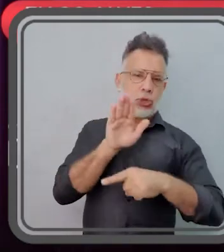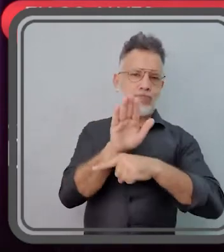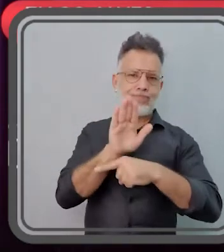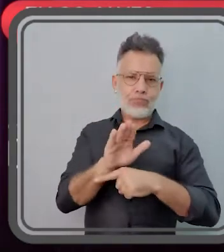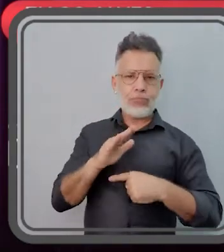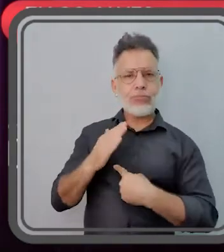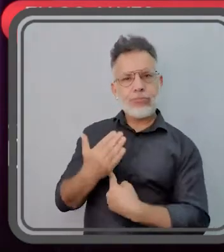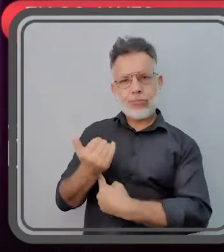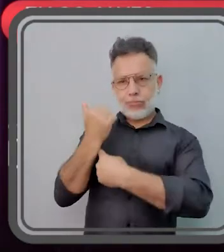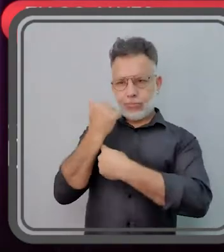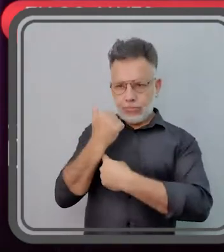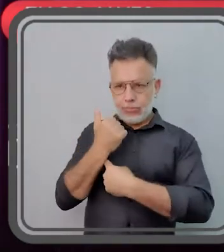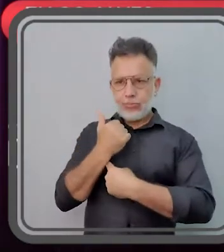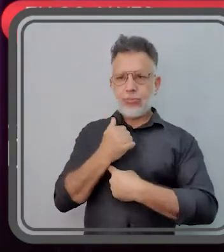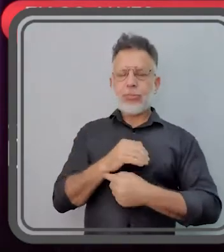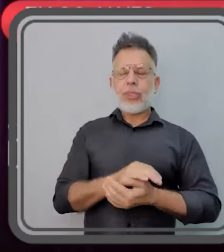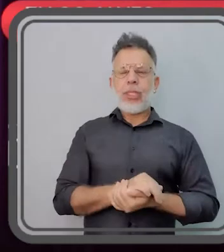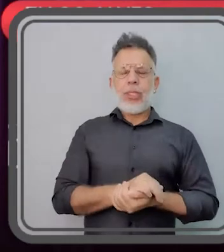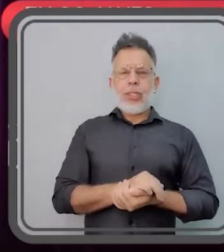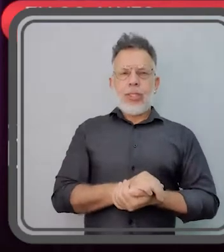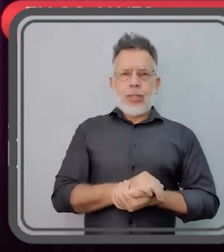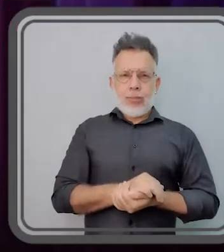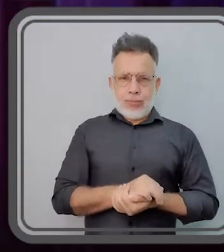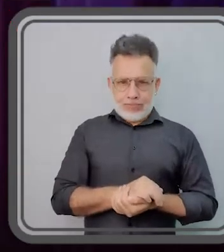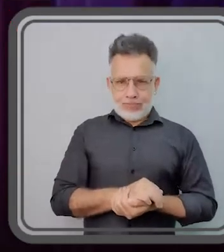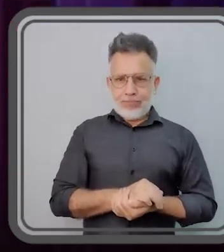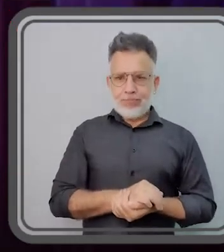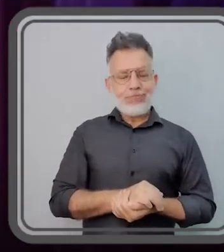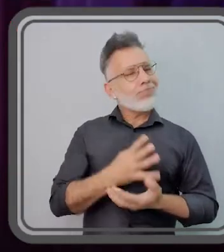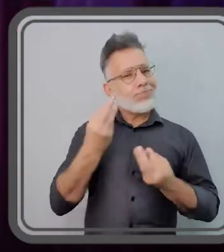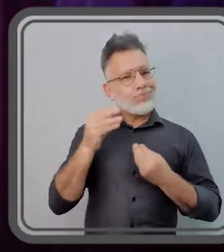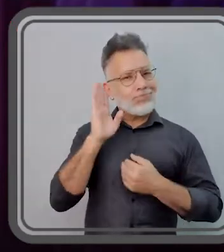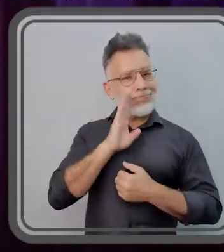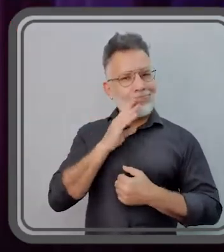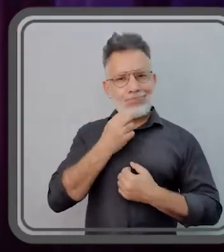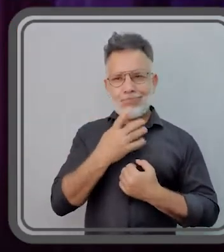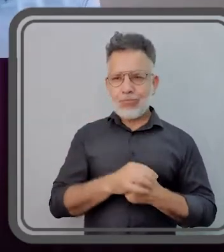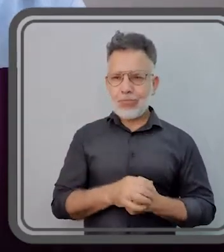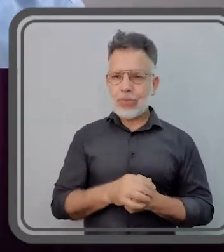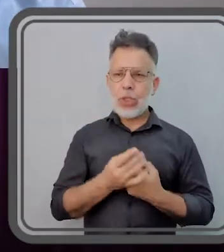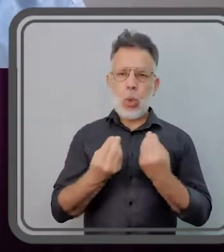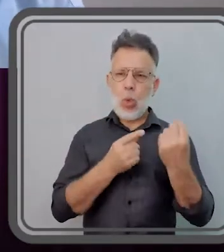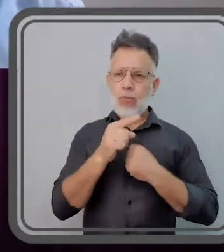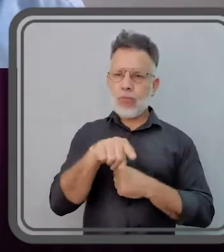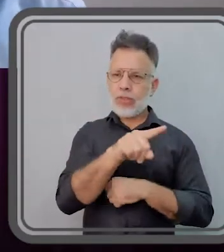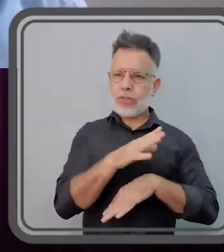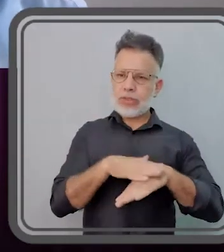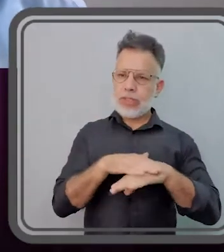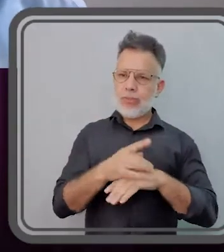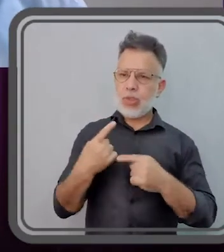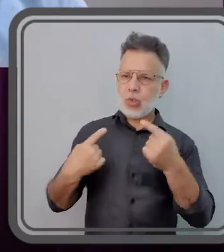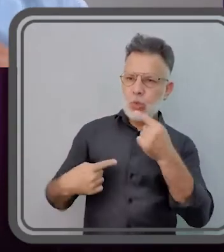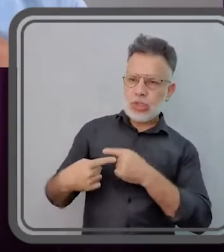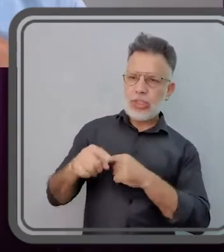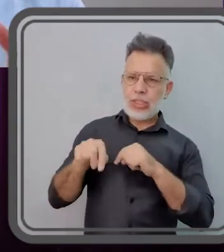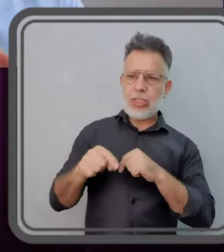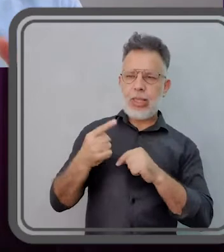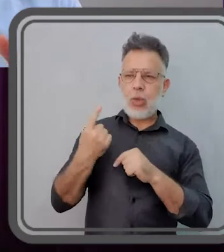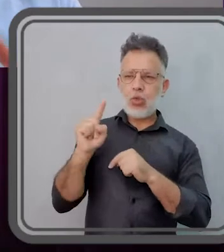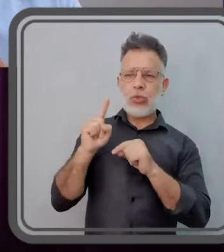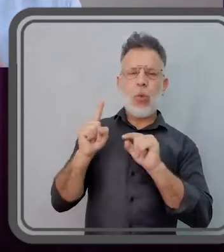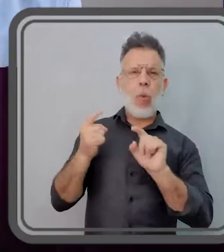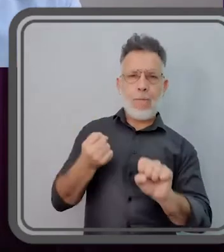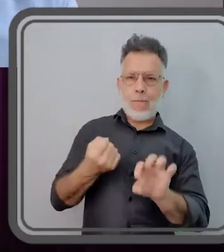world with the help of technology. Very nice. And we're just discussing the last panel that